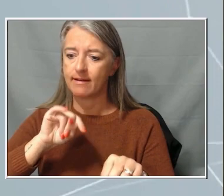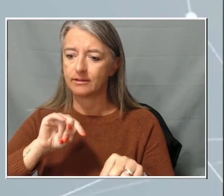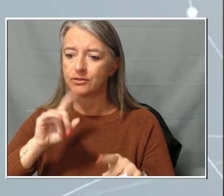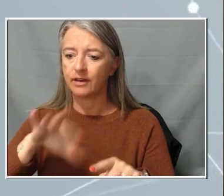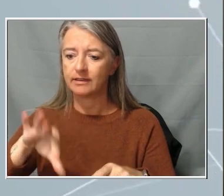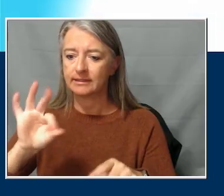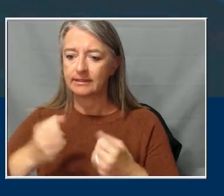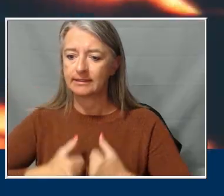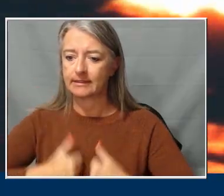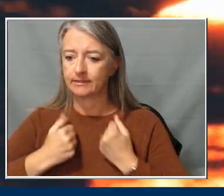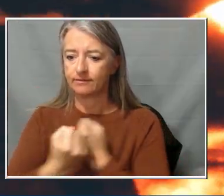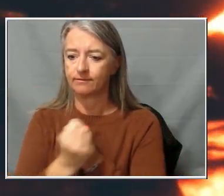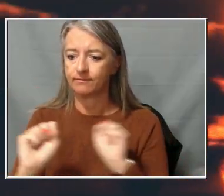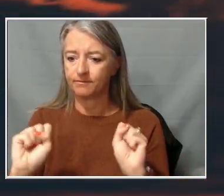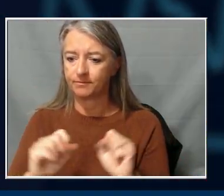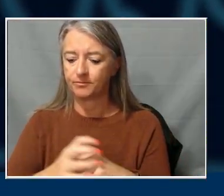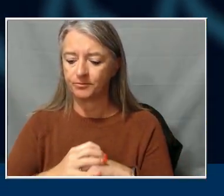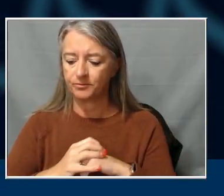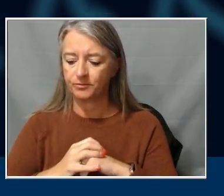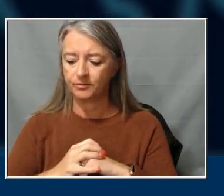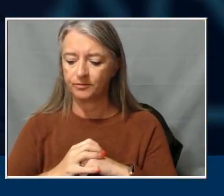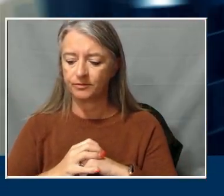life.